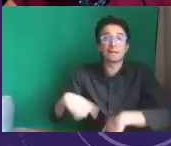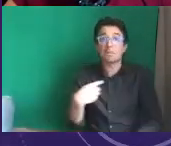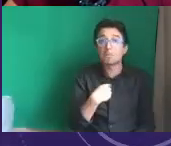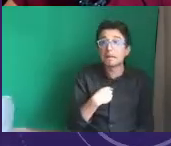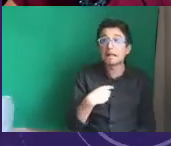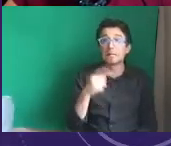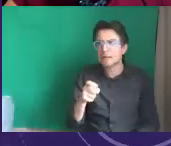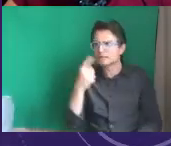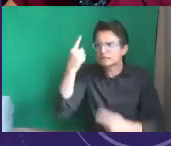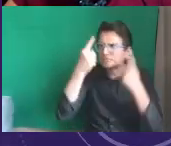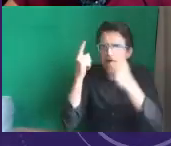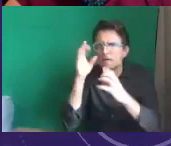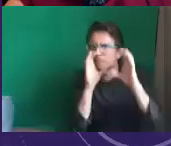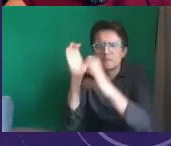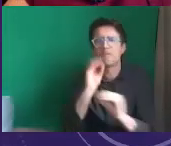Next slide, please.